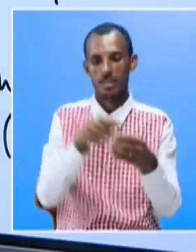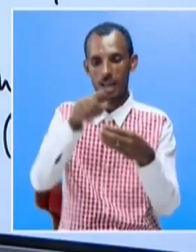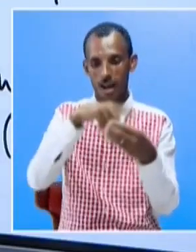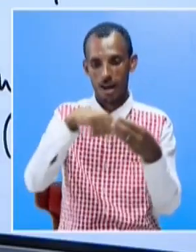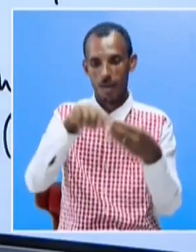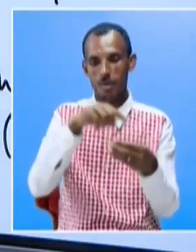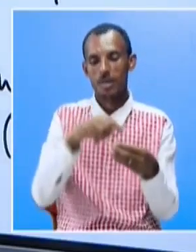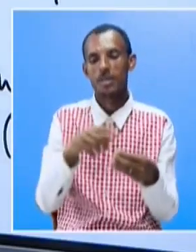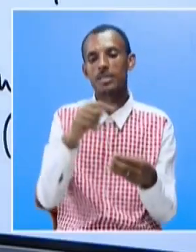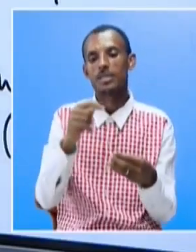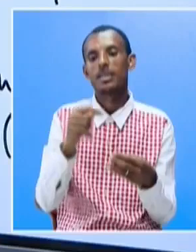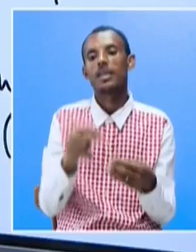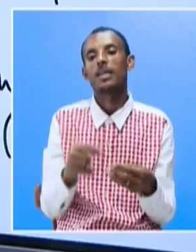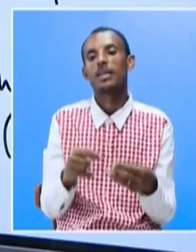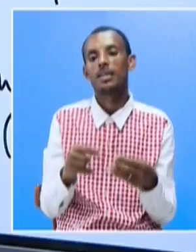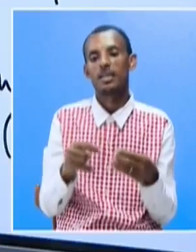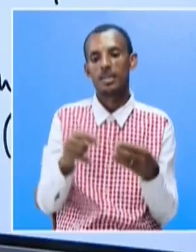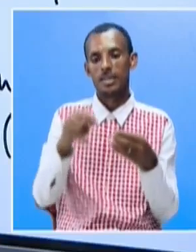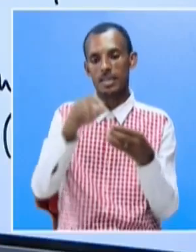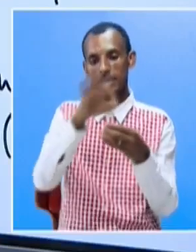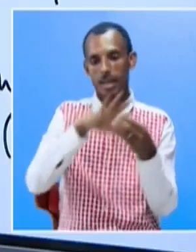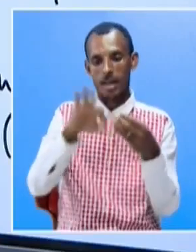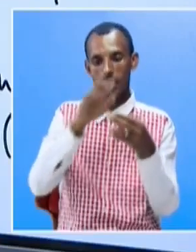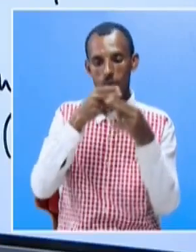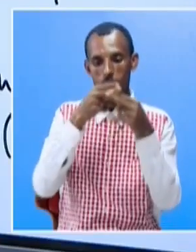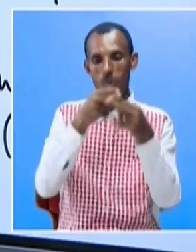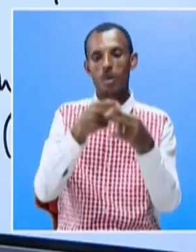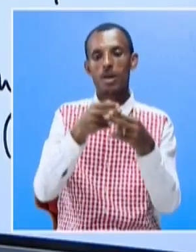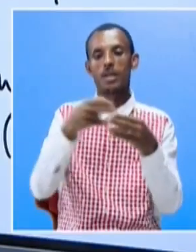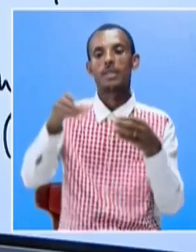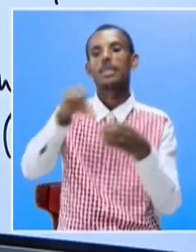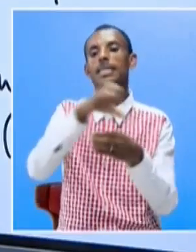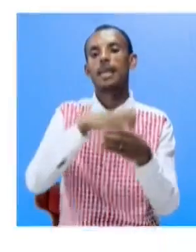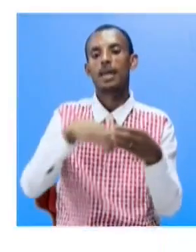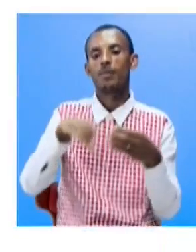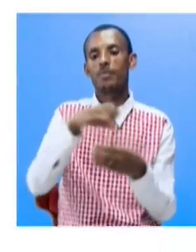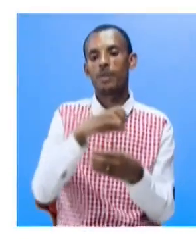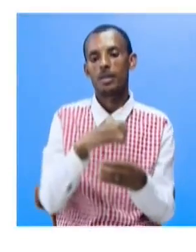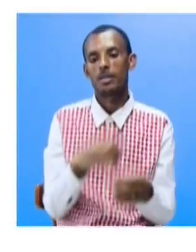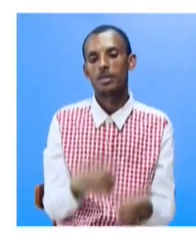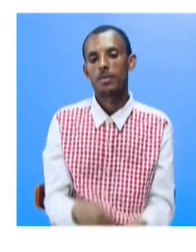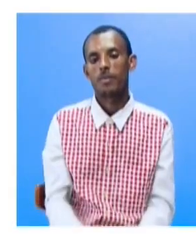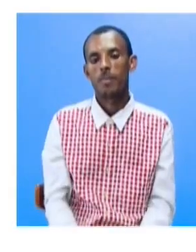is called circumference of a circle. So here, the total,